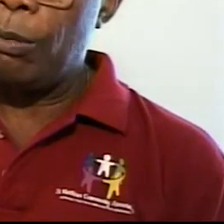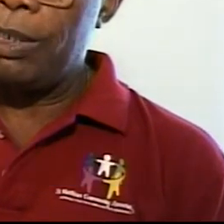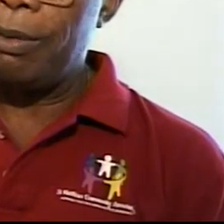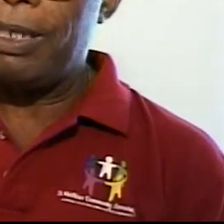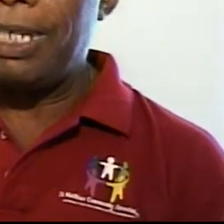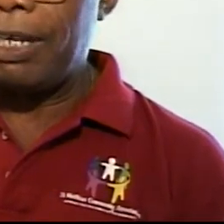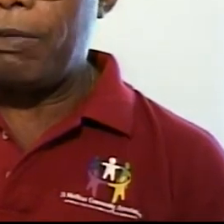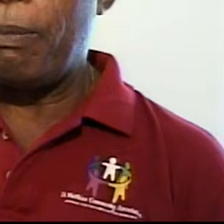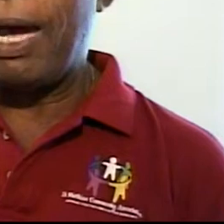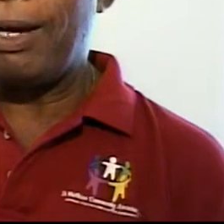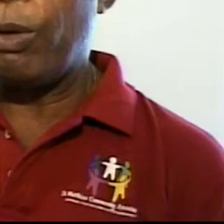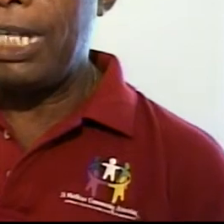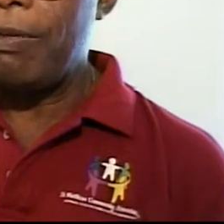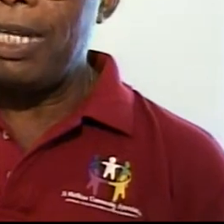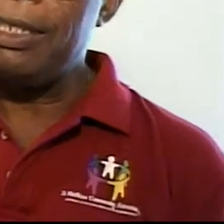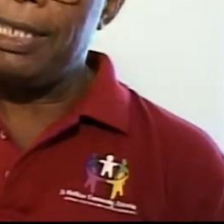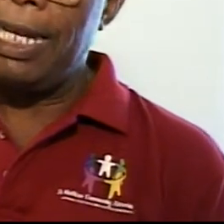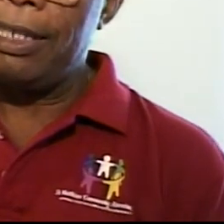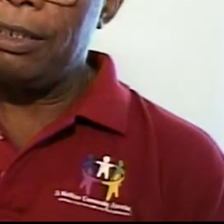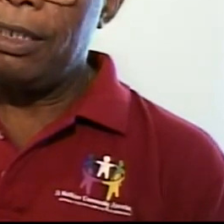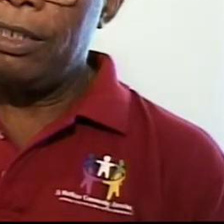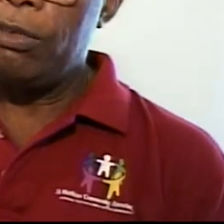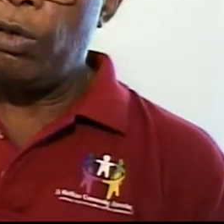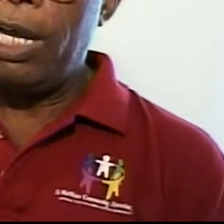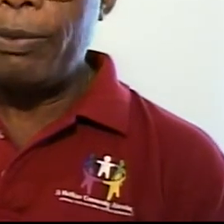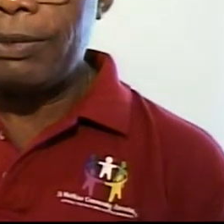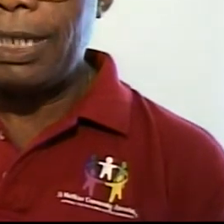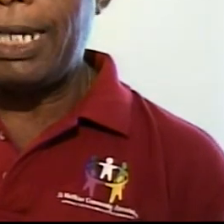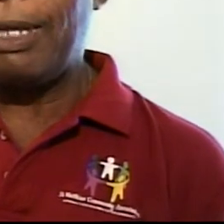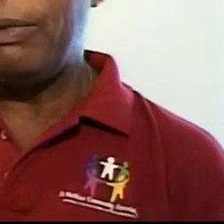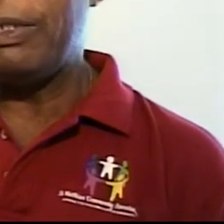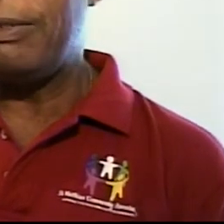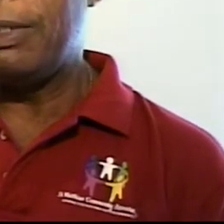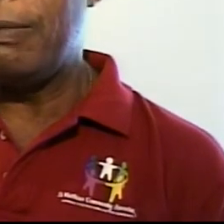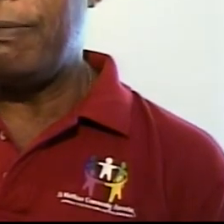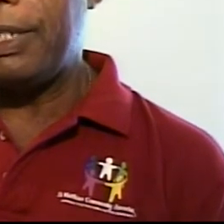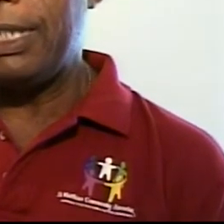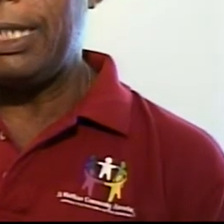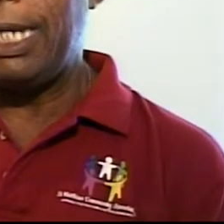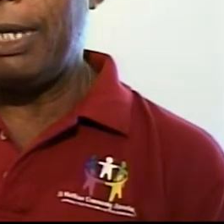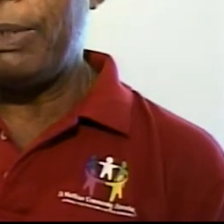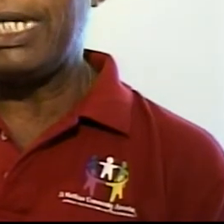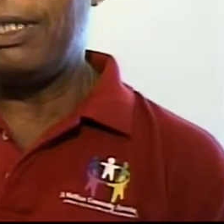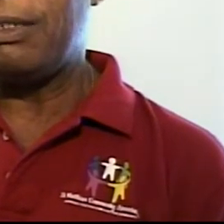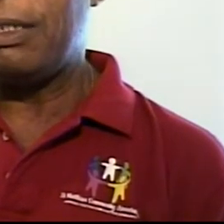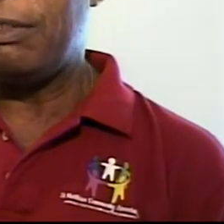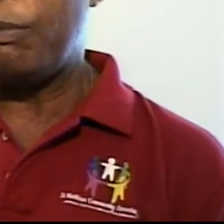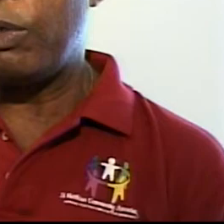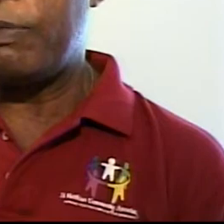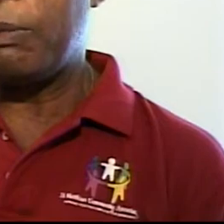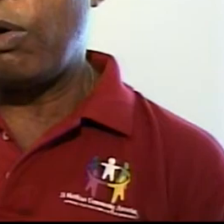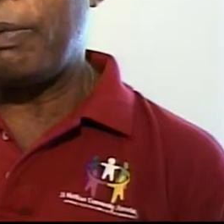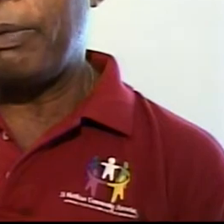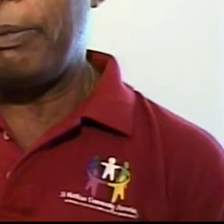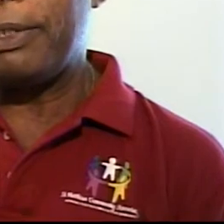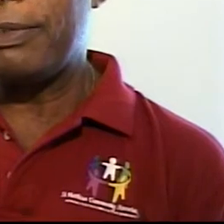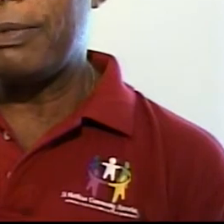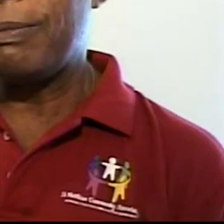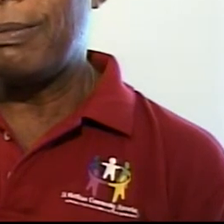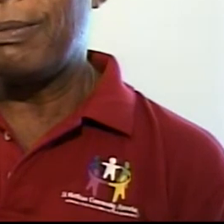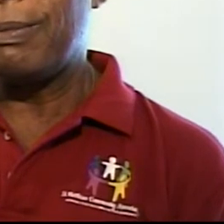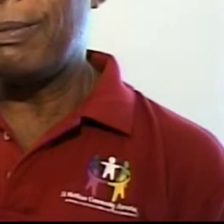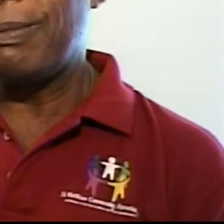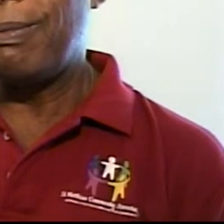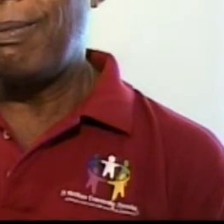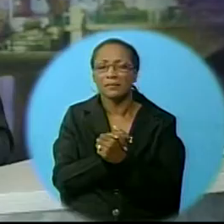as a community, but they're giving back whatever little they can. So I would say that we're still finding that we're getting good support from corporate Barbados.